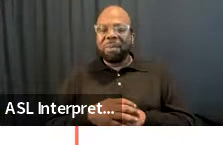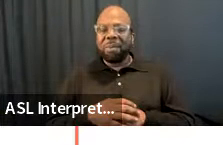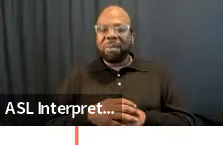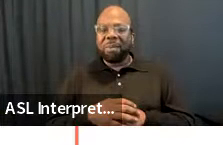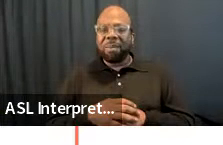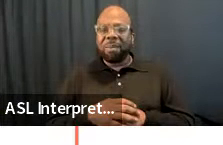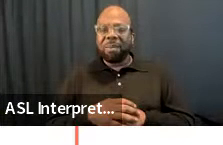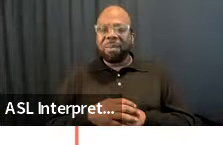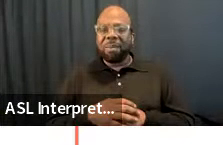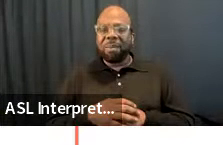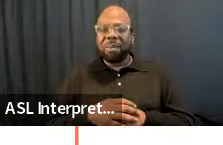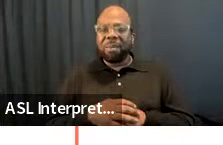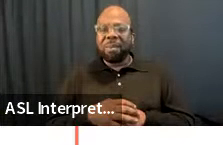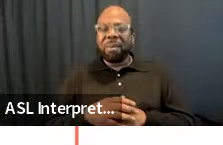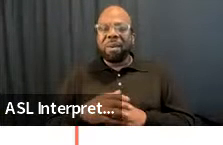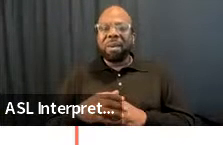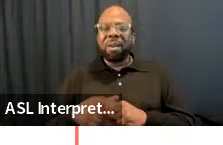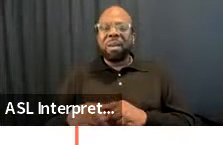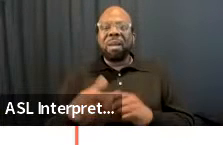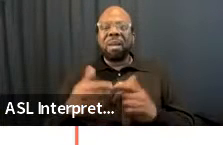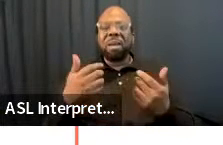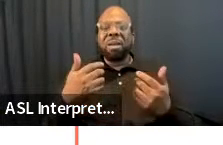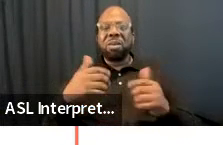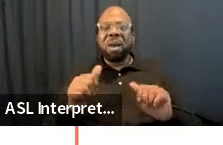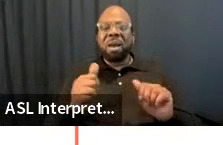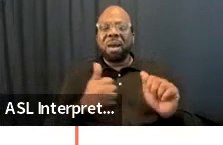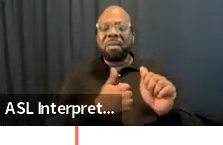they trying to avoid the sounds, I mean, to be